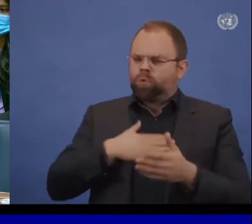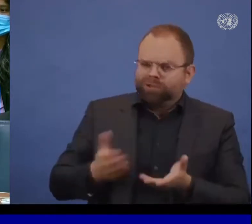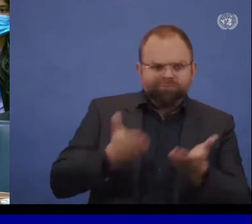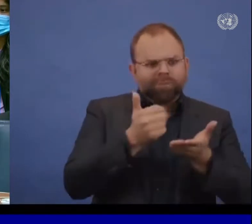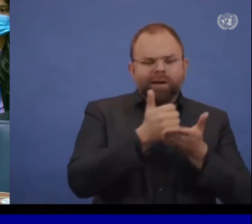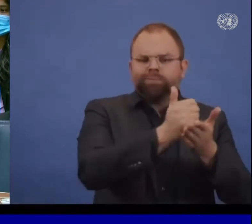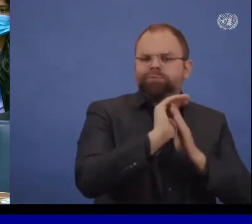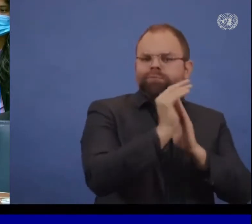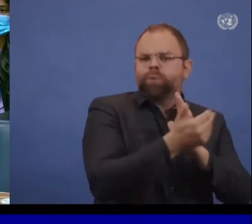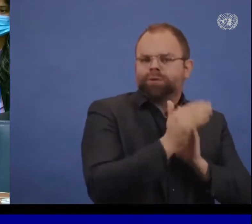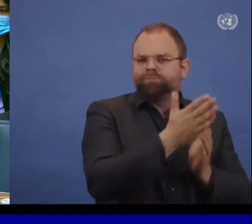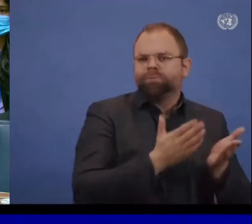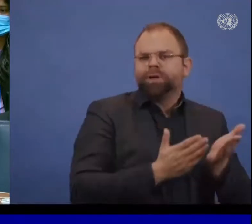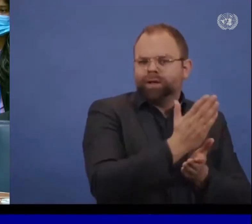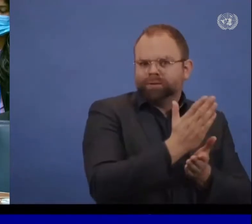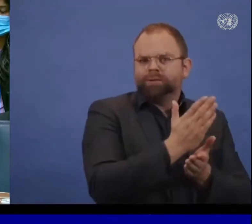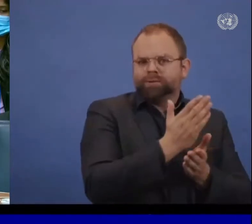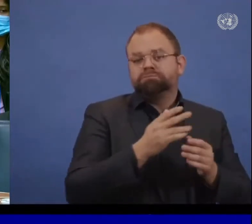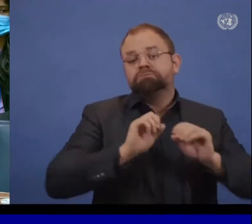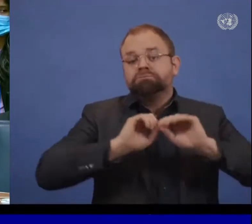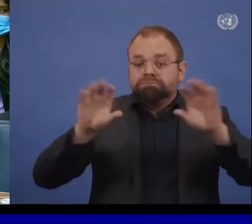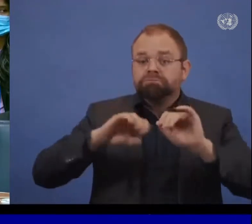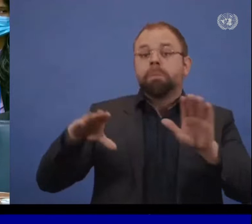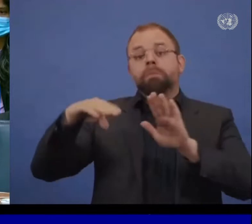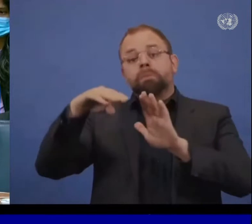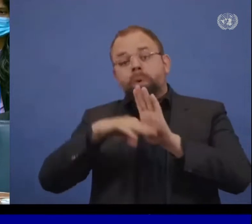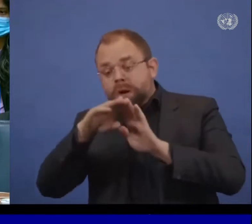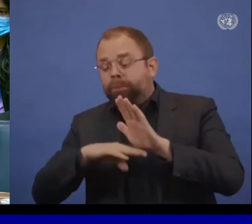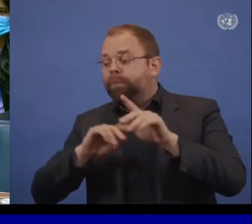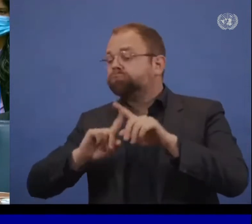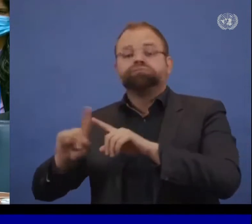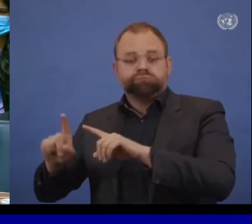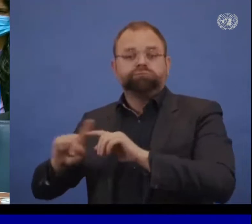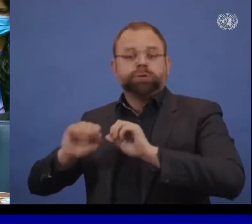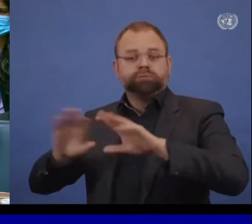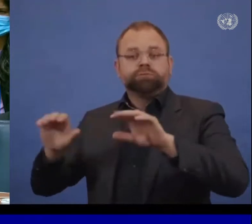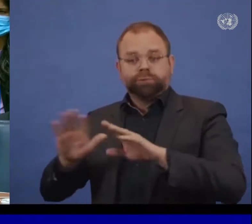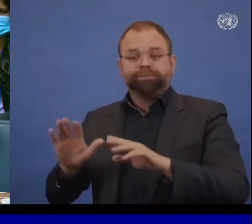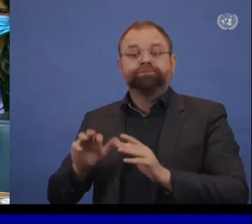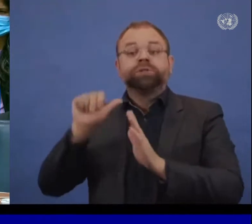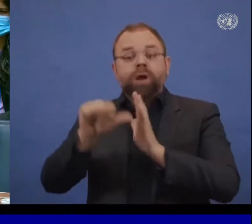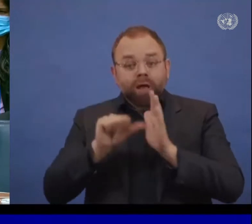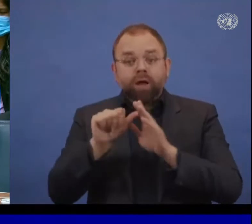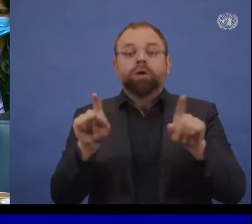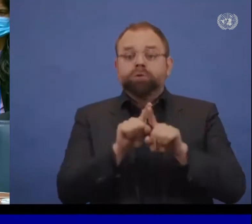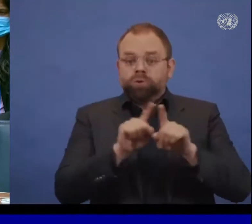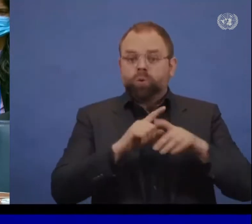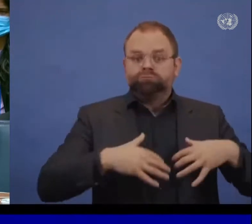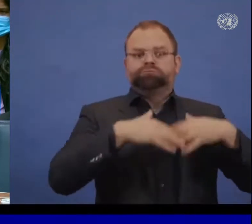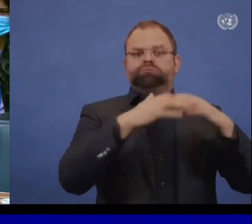that the rights and welfare of people with disabilities are protected. To ensure that the rights are